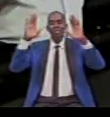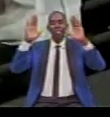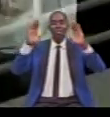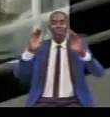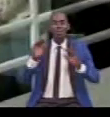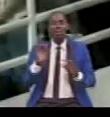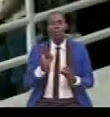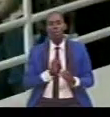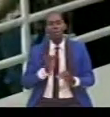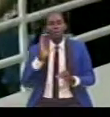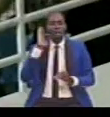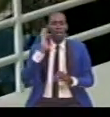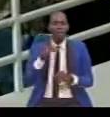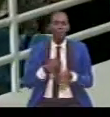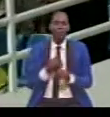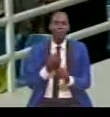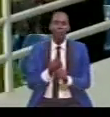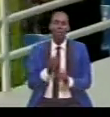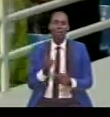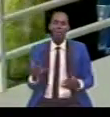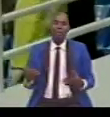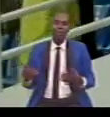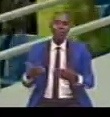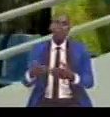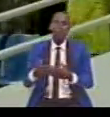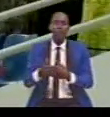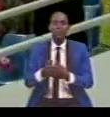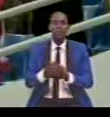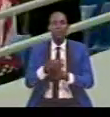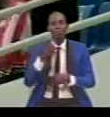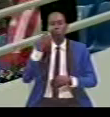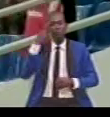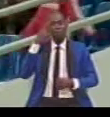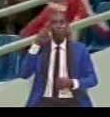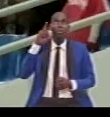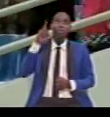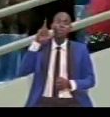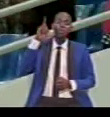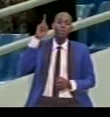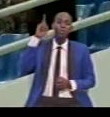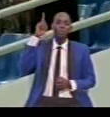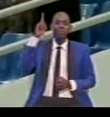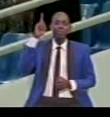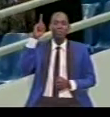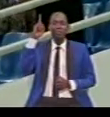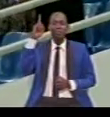surrender. I will make, and I will make room for You,